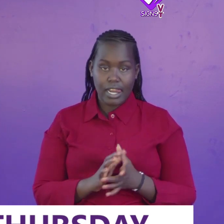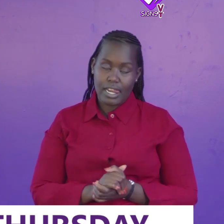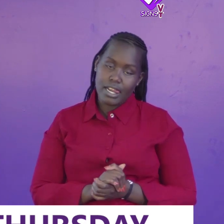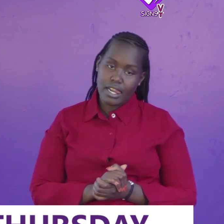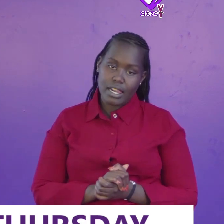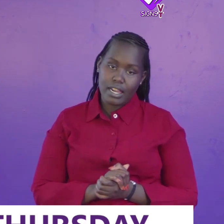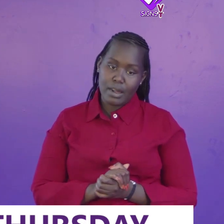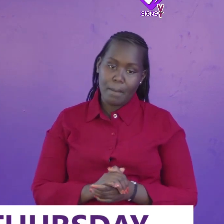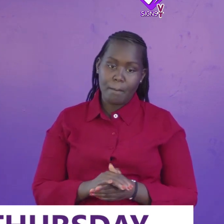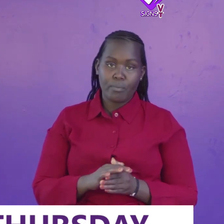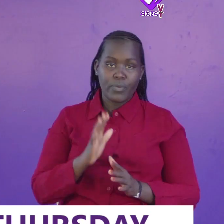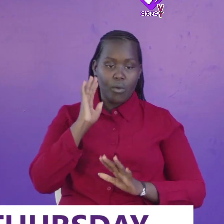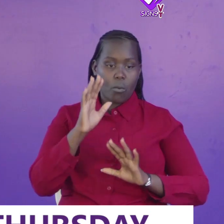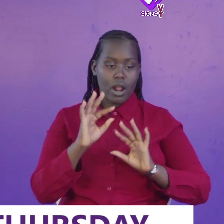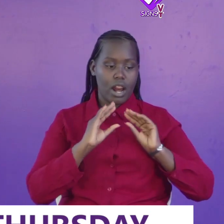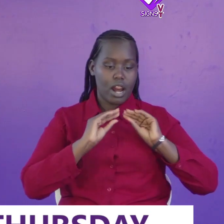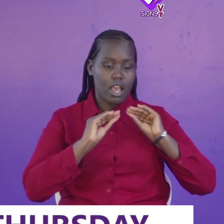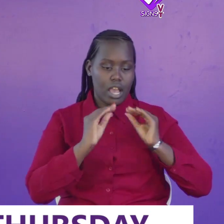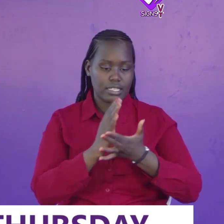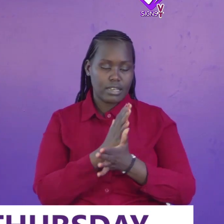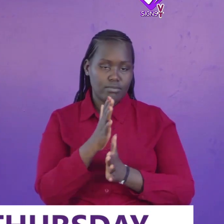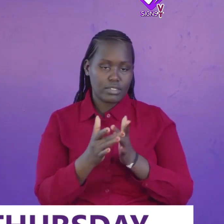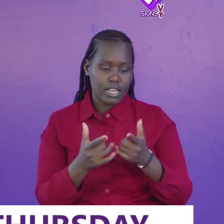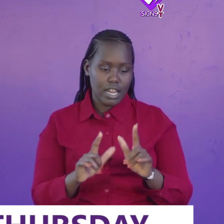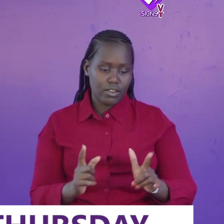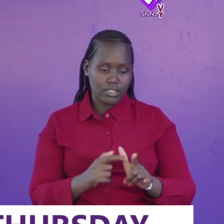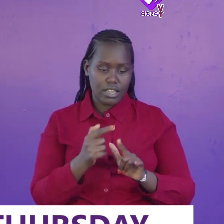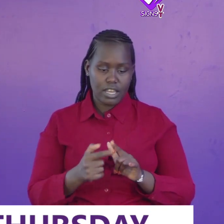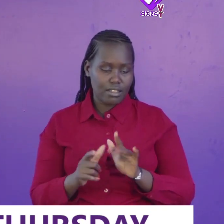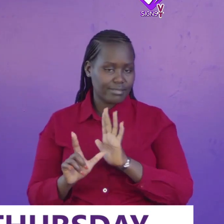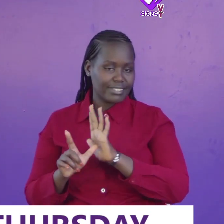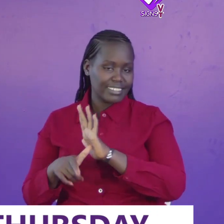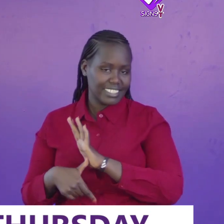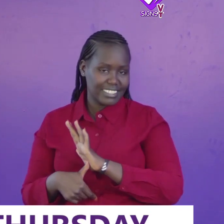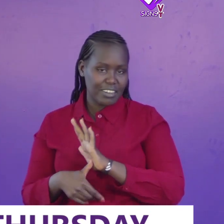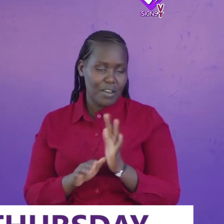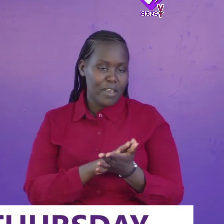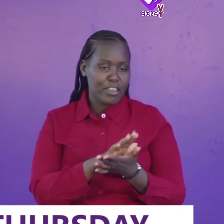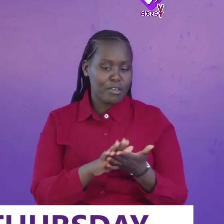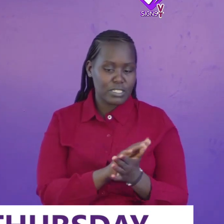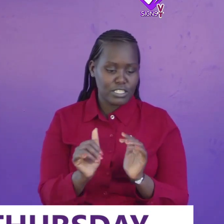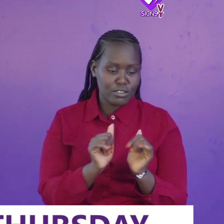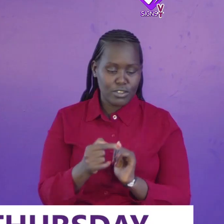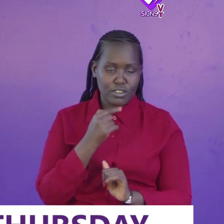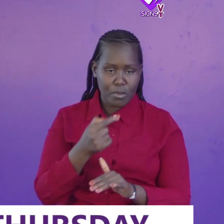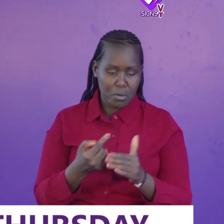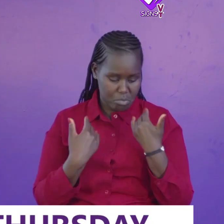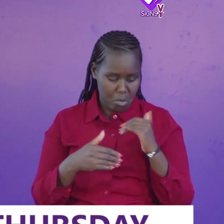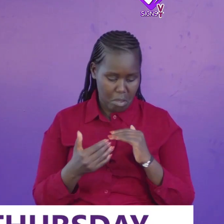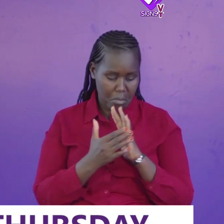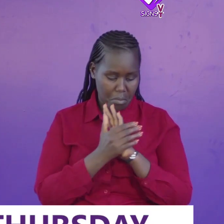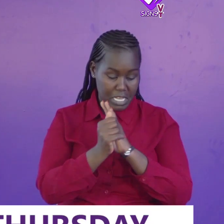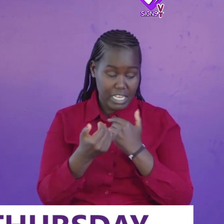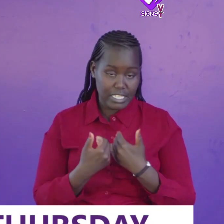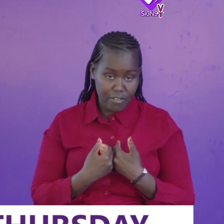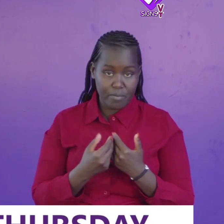yeah, atatufunza some sign language, atawafunza hapo mwisho some basic zile zenye nawaambia mimi nishaivia. So